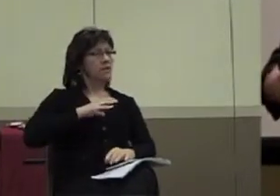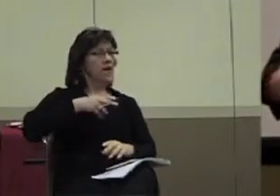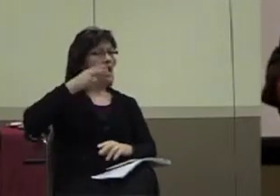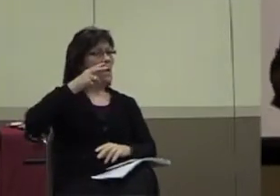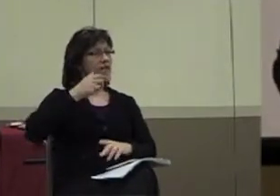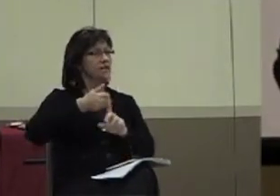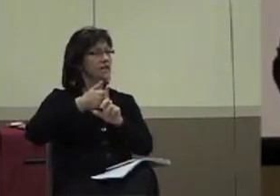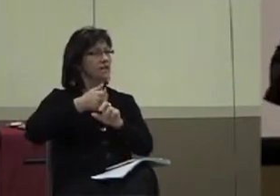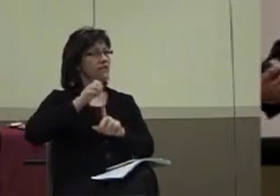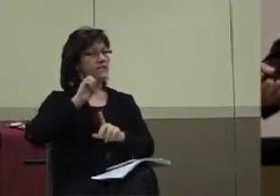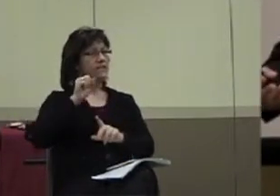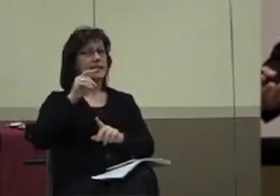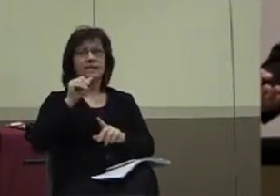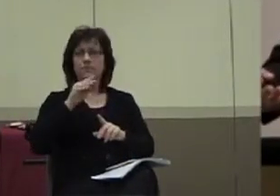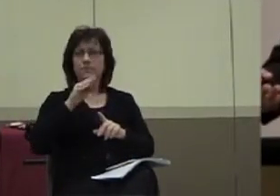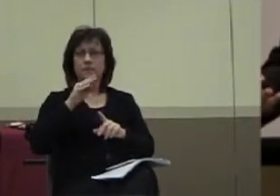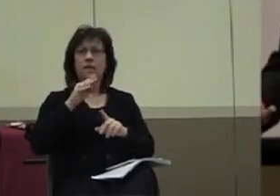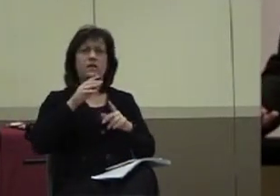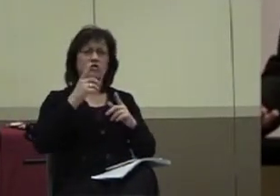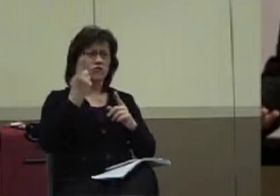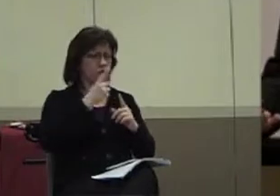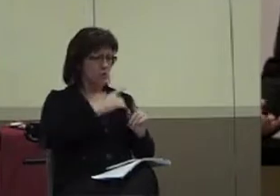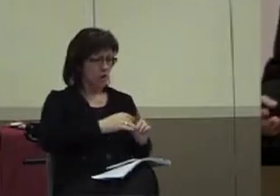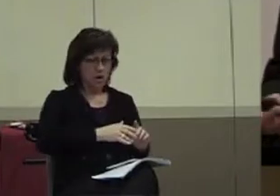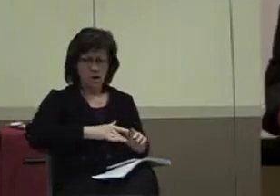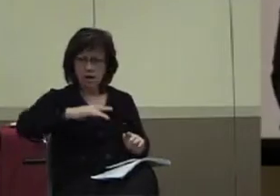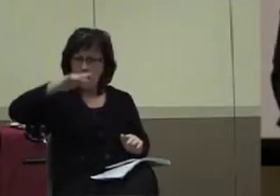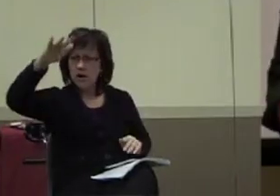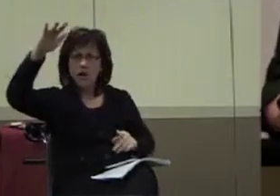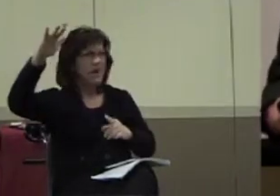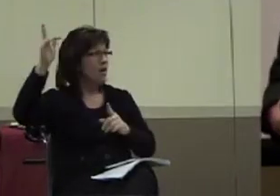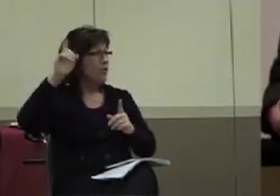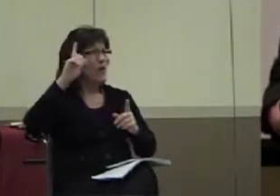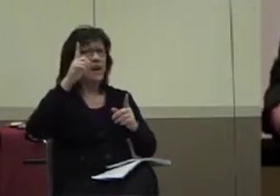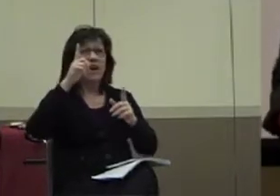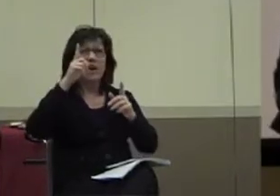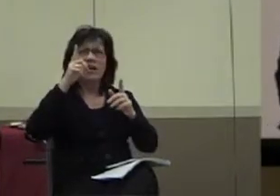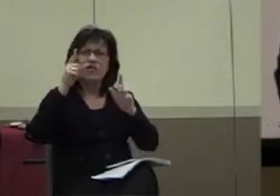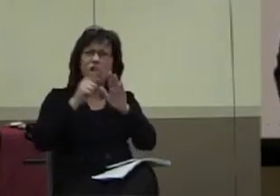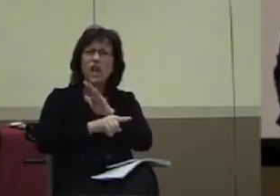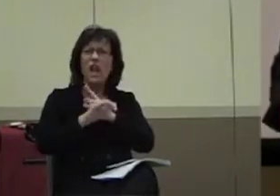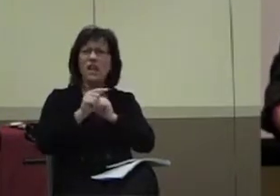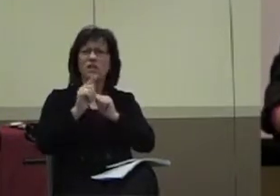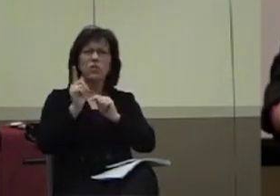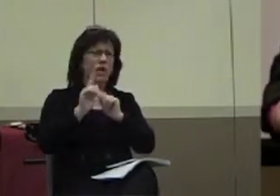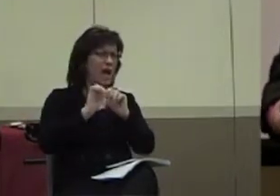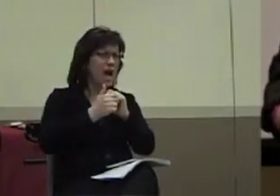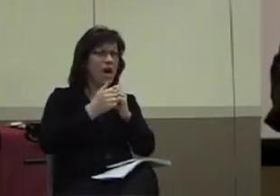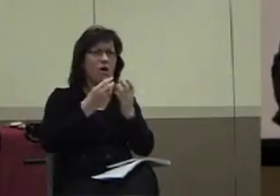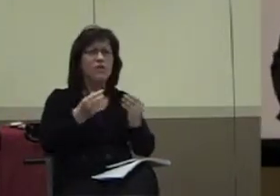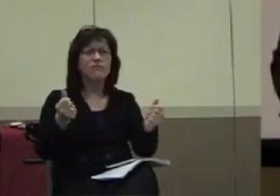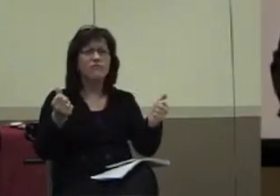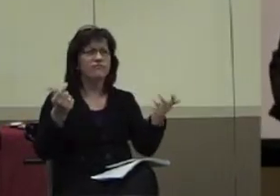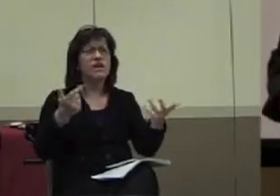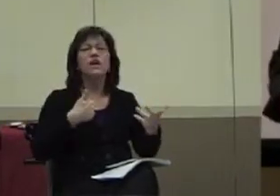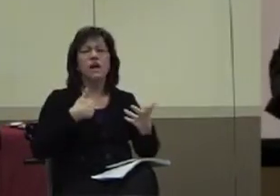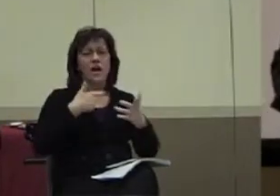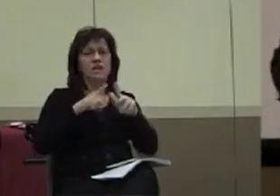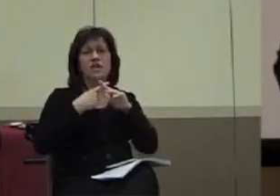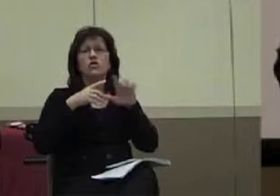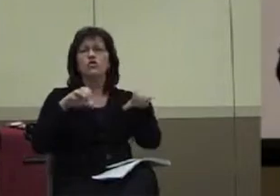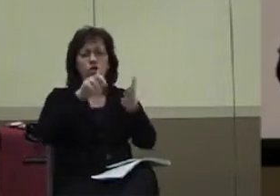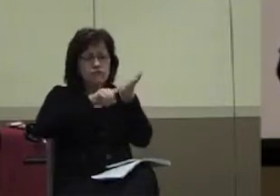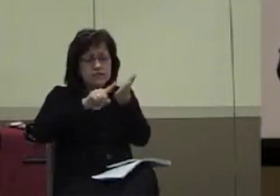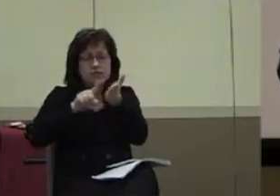killed. So I started thinking, what can we do about that? So I started doing research, and I came up with something that I